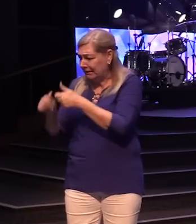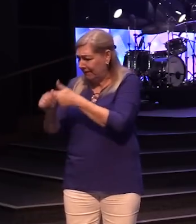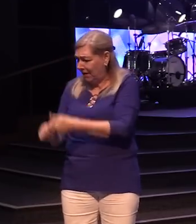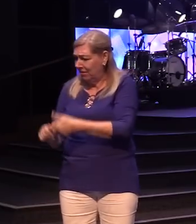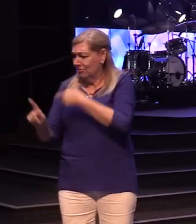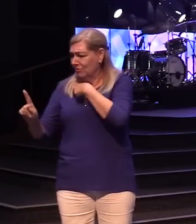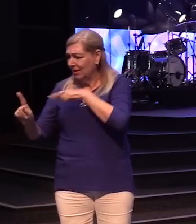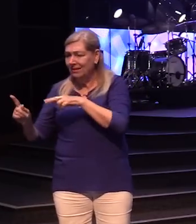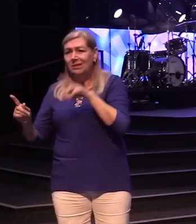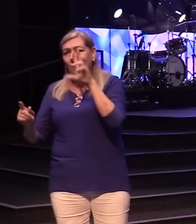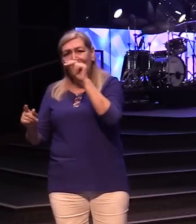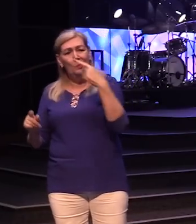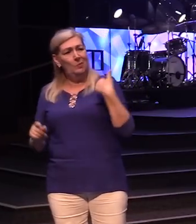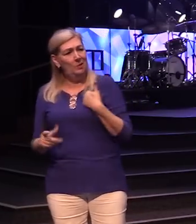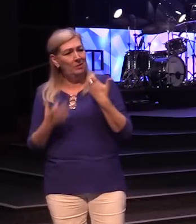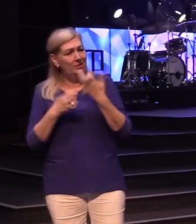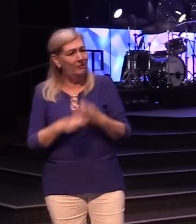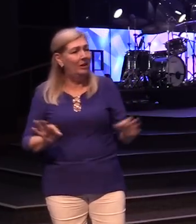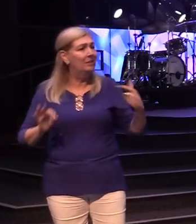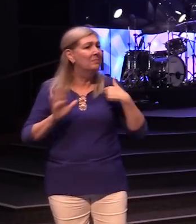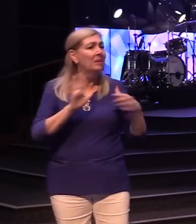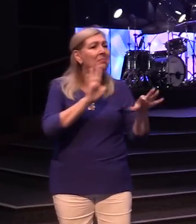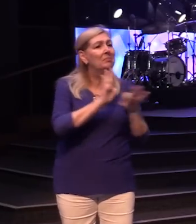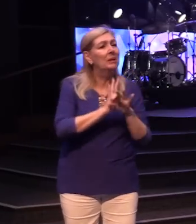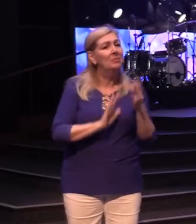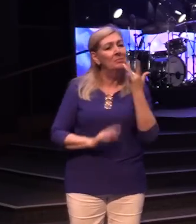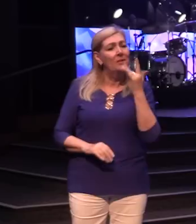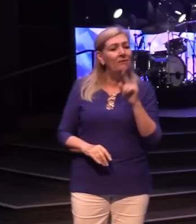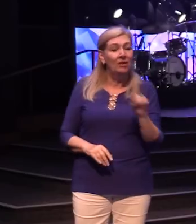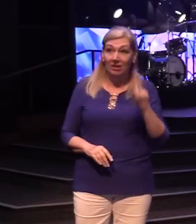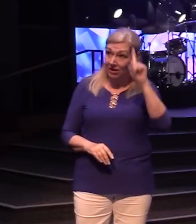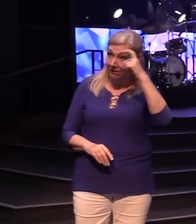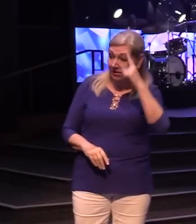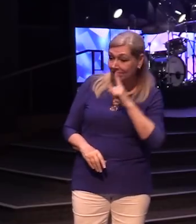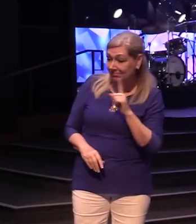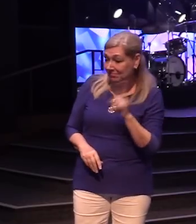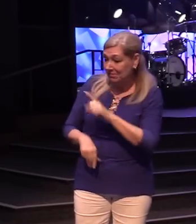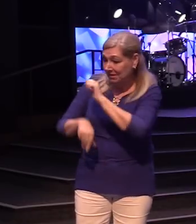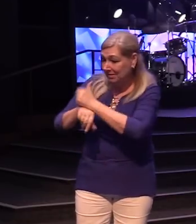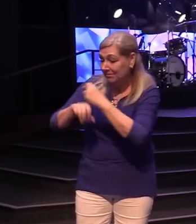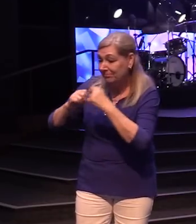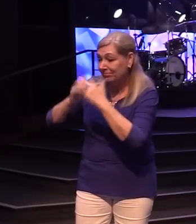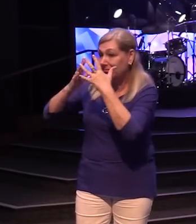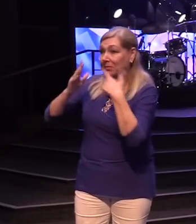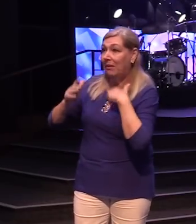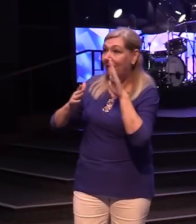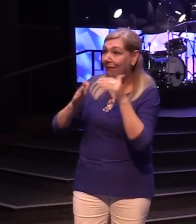want a Church of America. We don't want a governmentally established church."